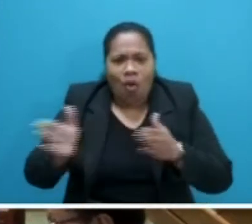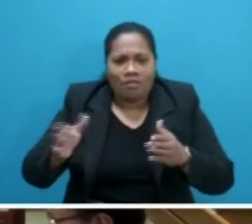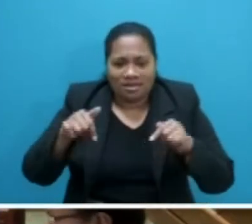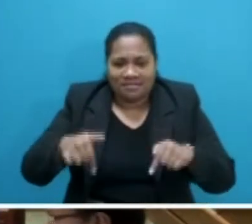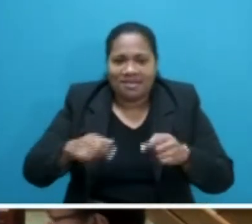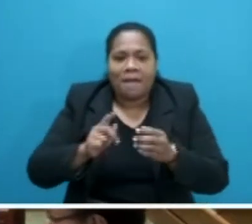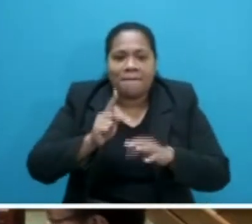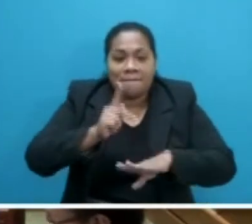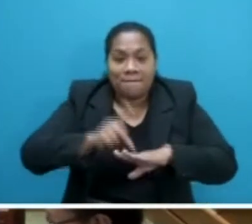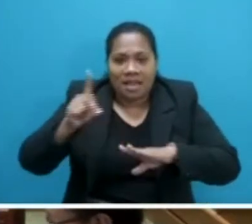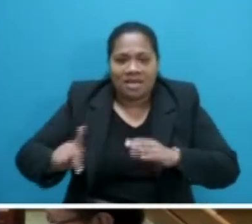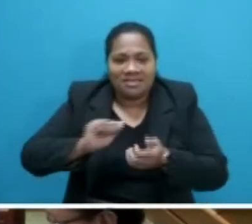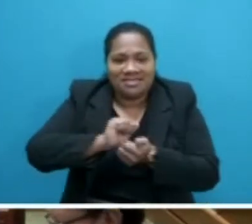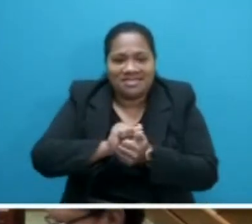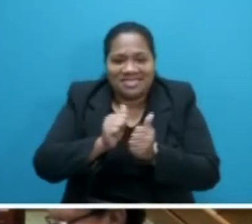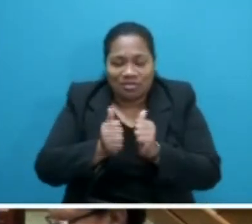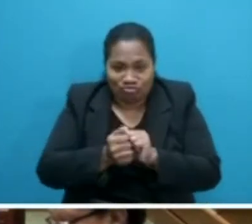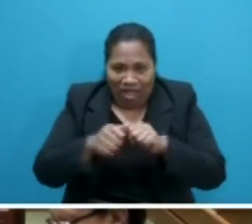session. But first,